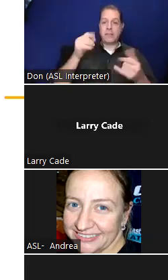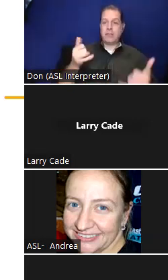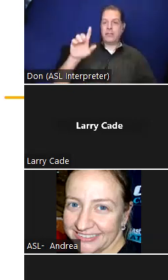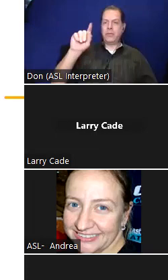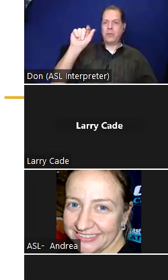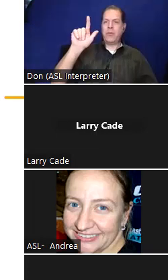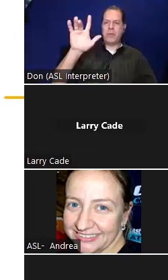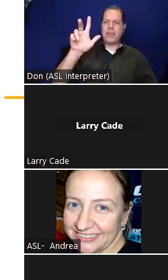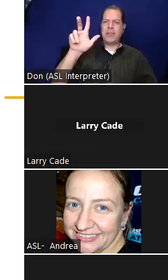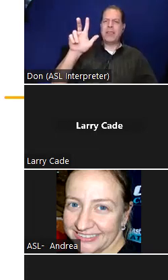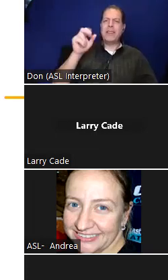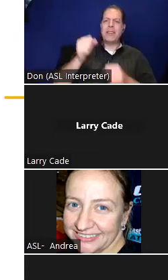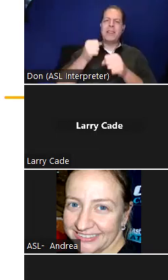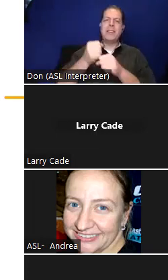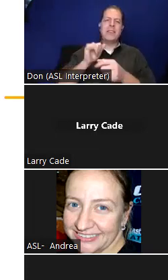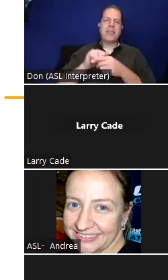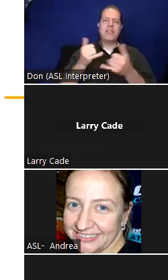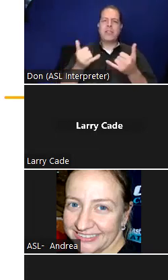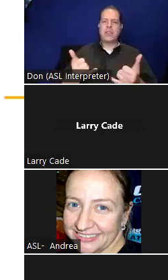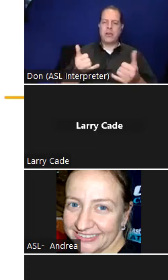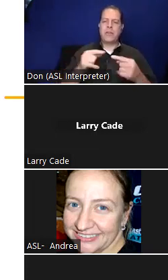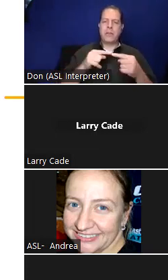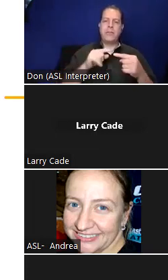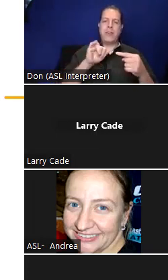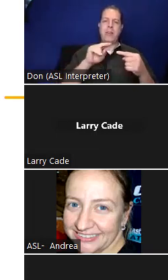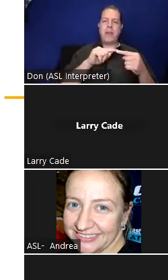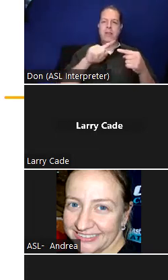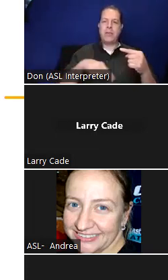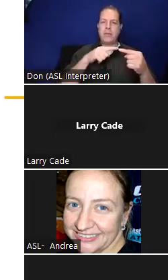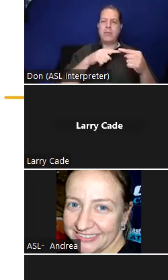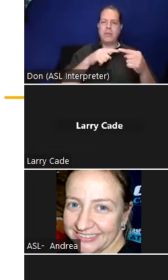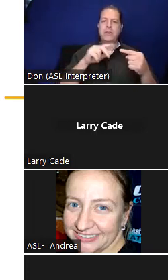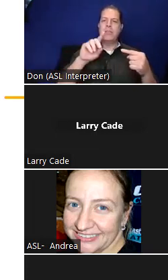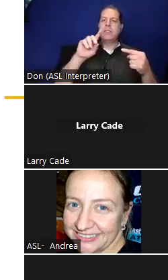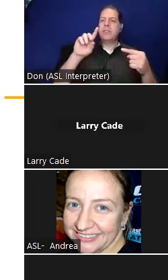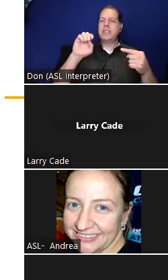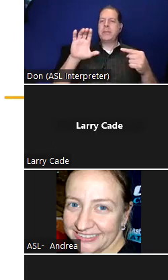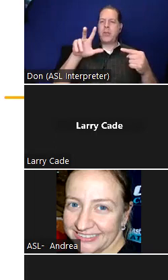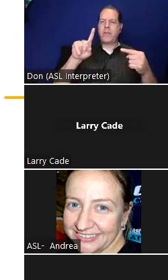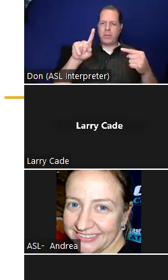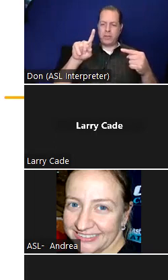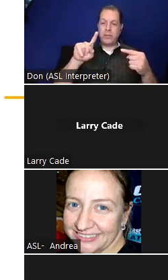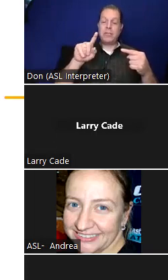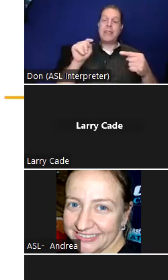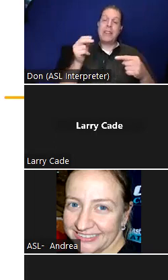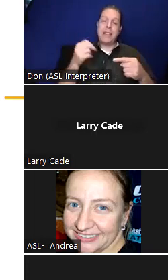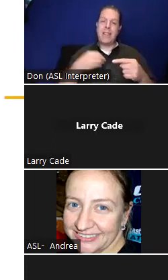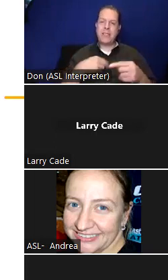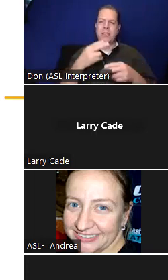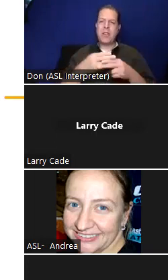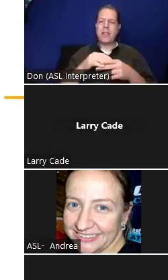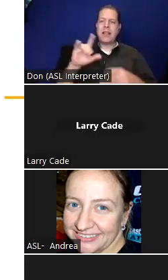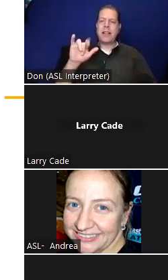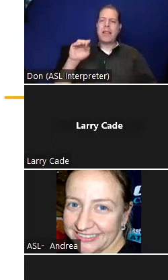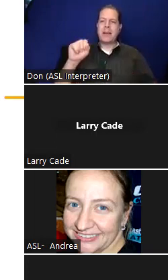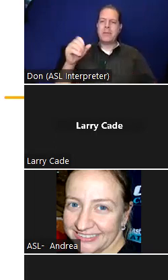is a calendar plan year. So of course it goes from January 1 to December 31. And then there is what's known as a claims